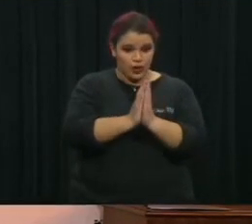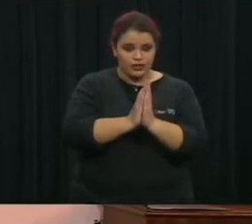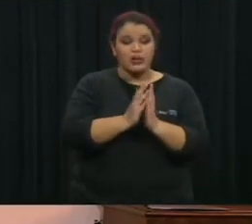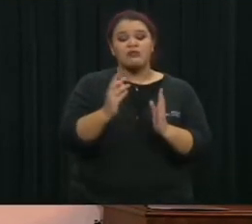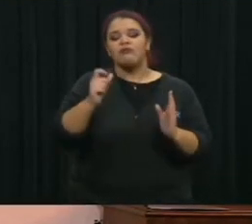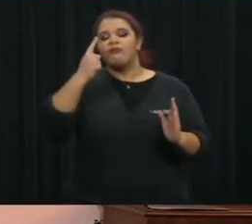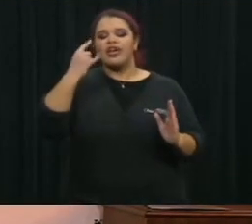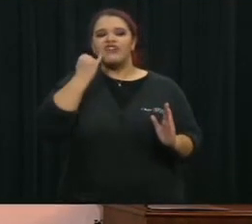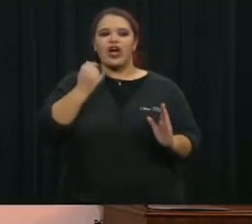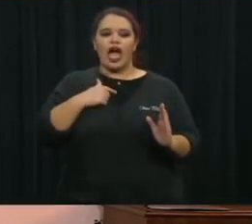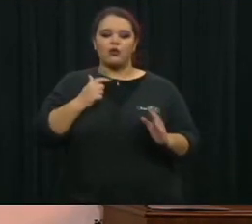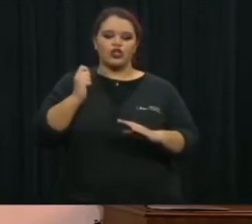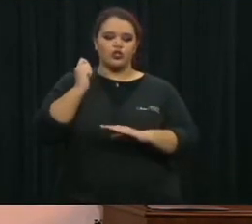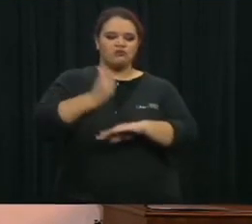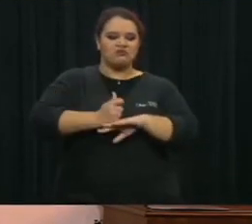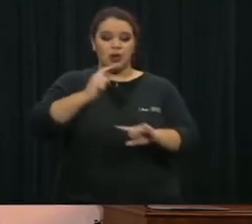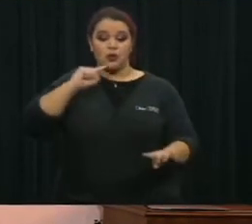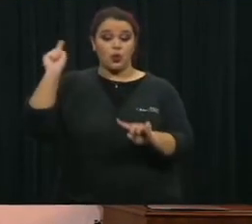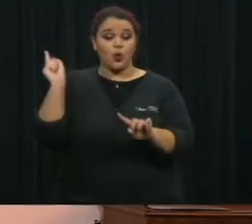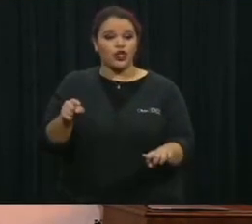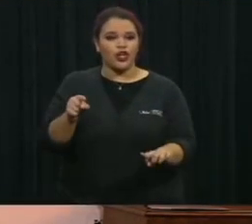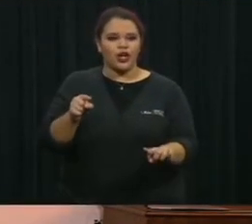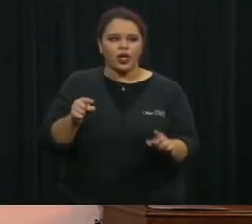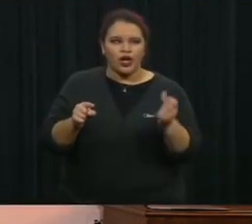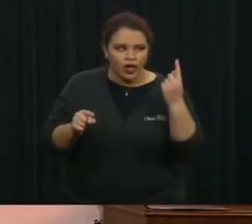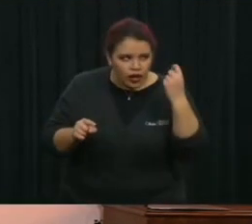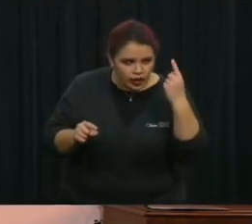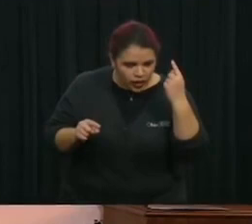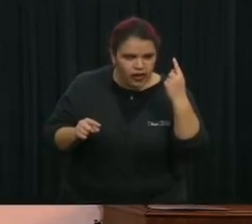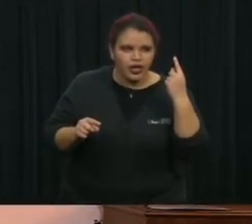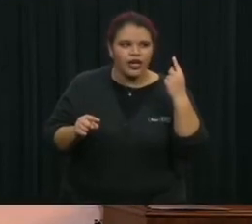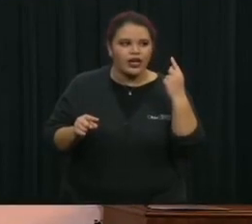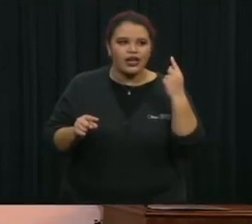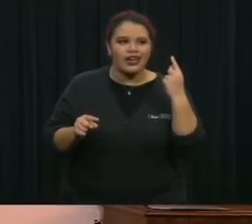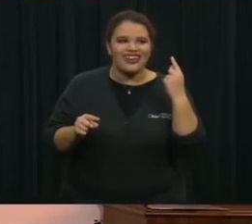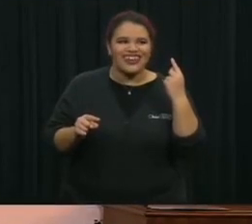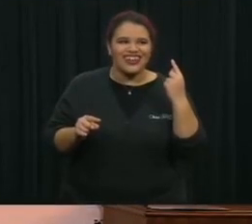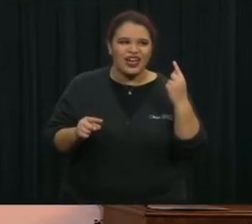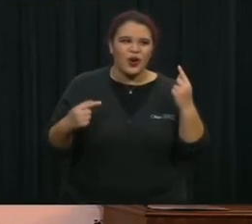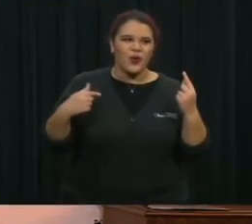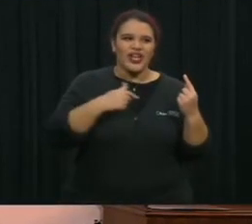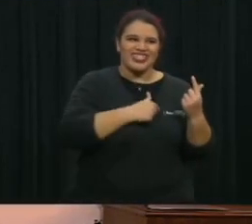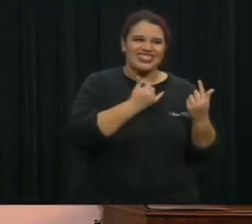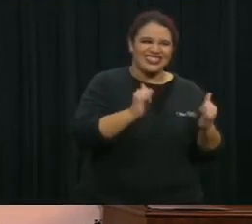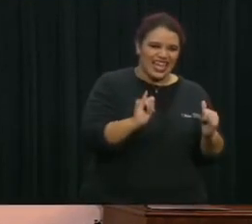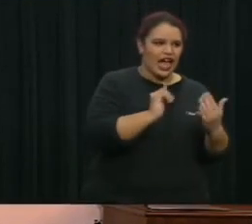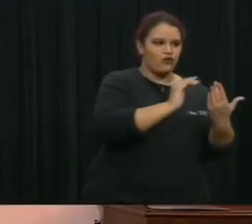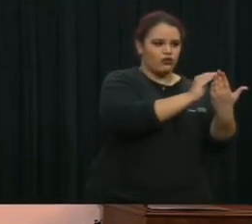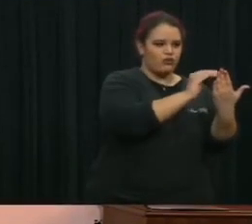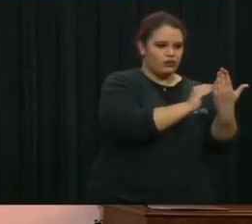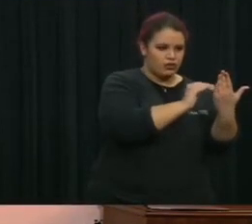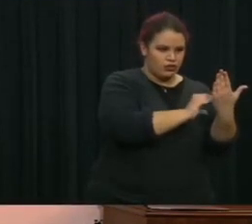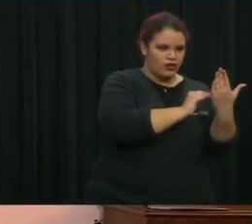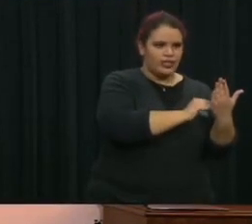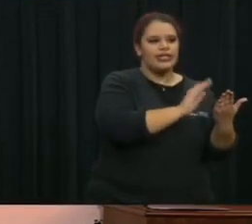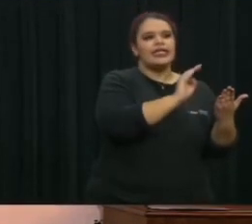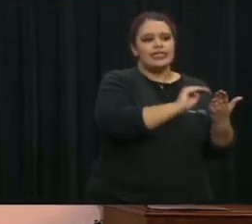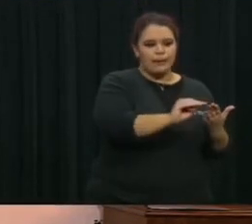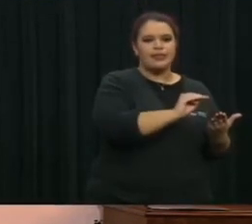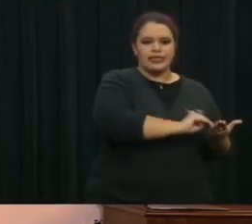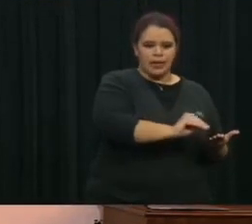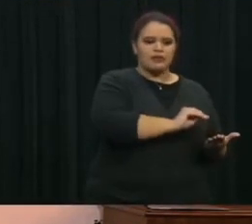today, if I would issue an order today, you've still got to have a whole list of people you exempt, or we're not going to eat, or we're not